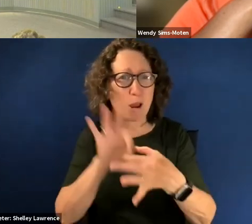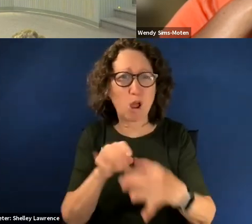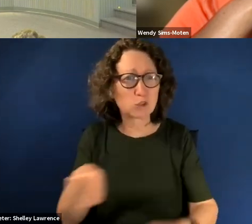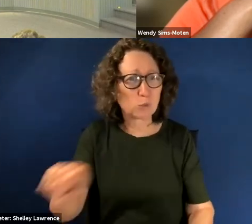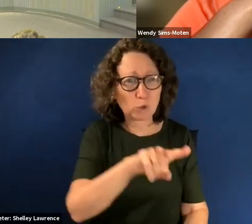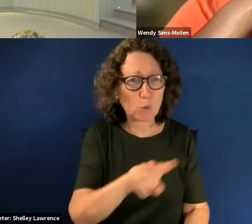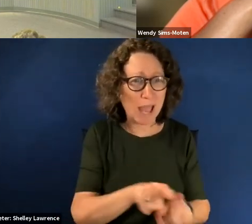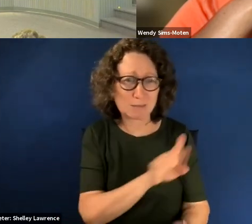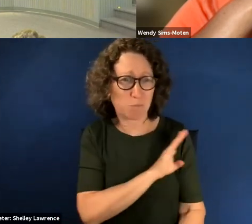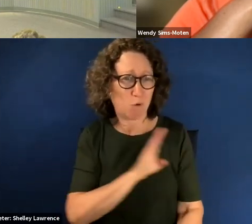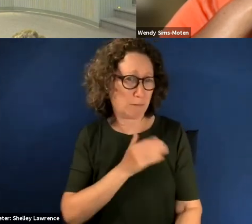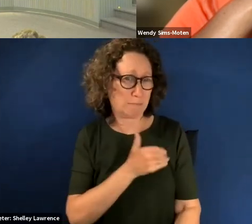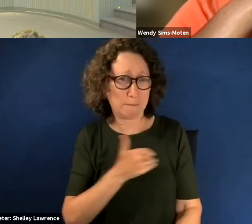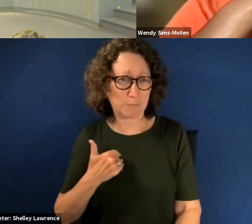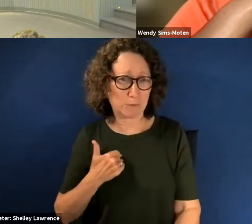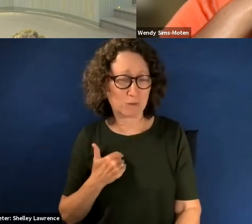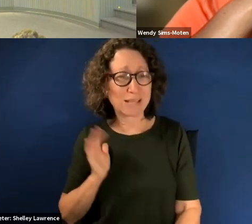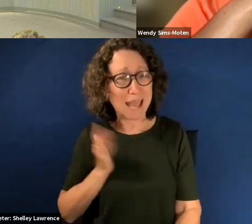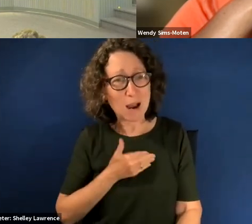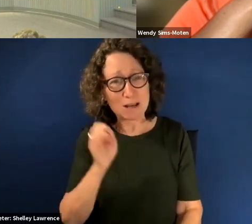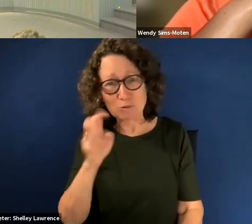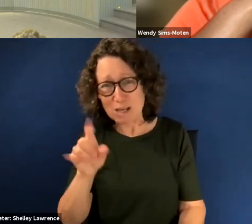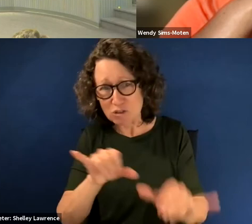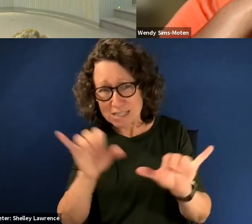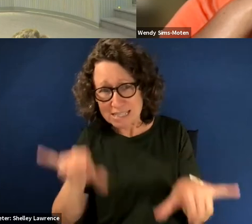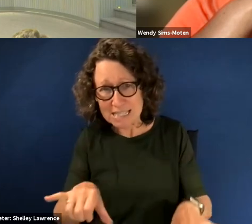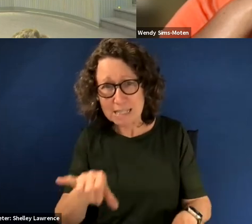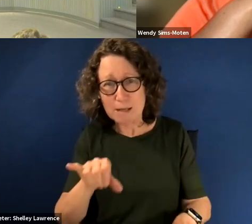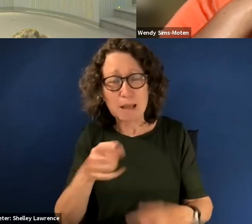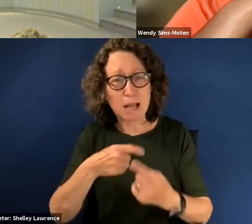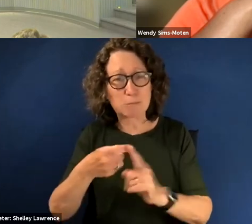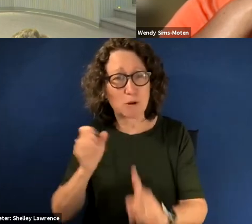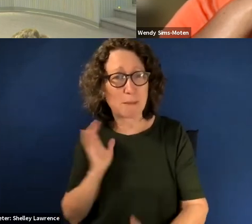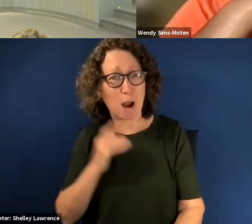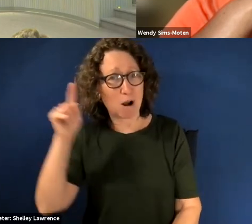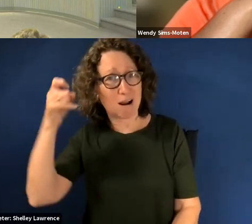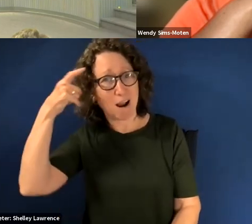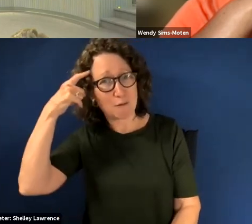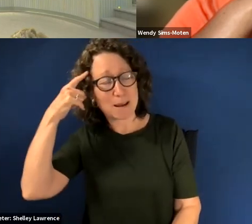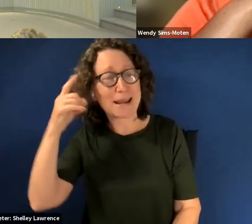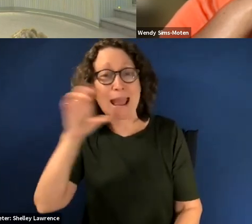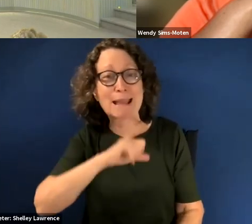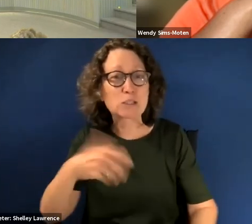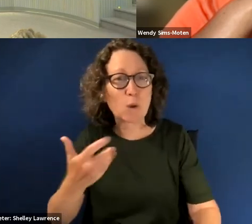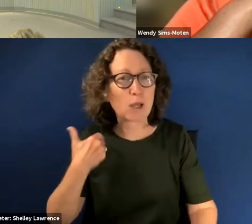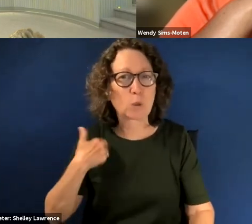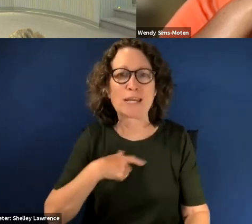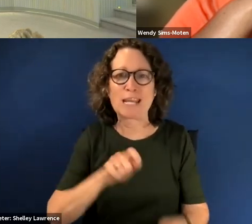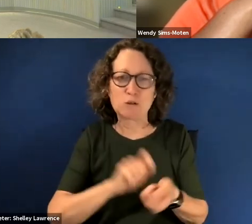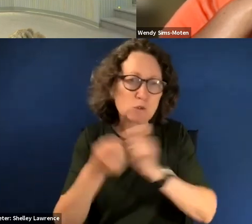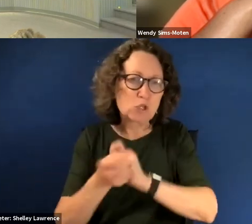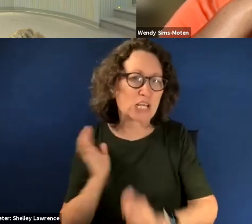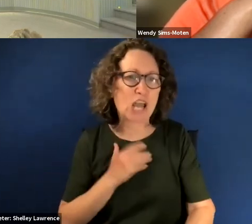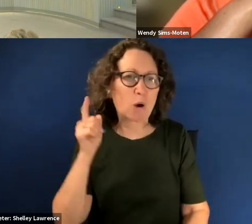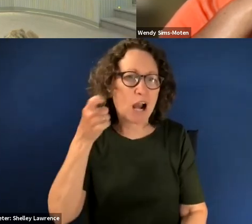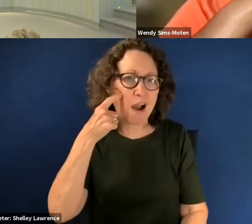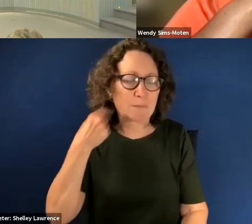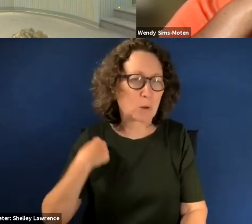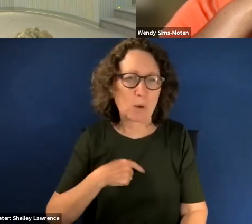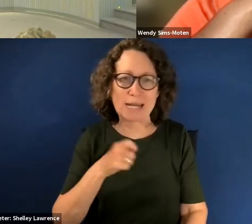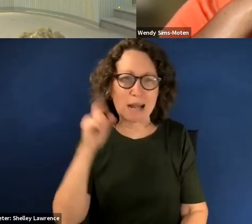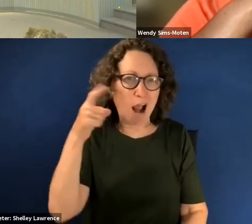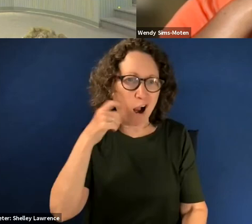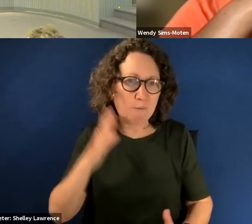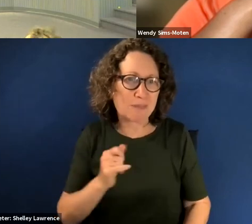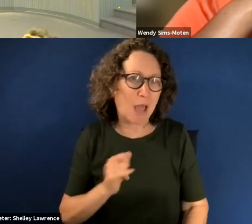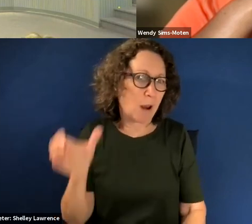board. Our education system comes from our government, and guess what? We need to change our government. We need a government that